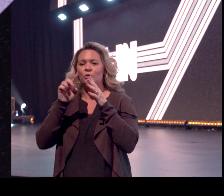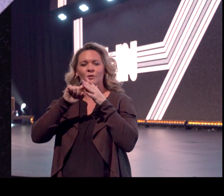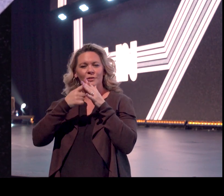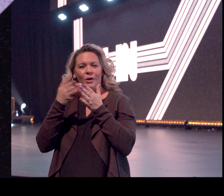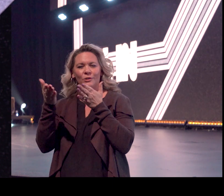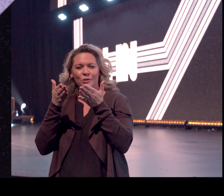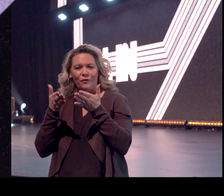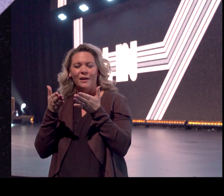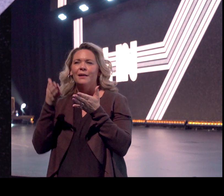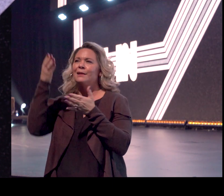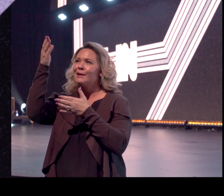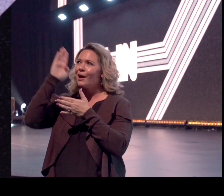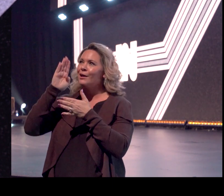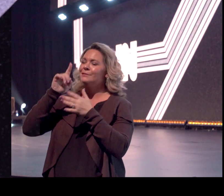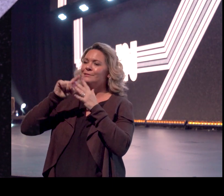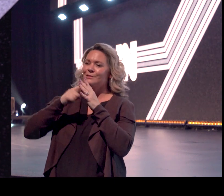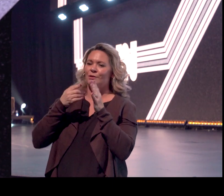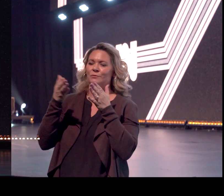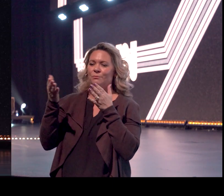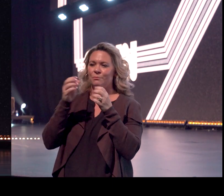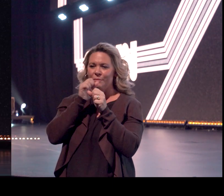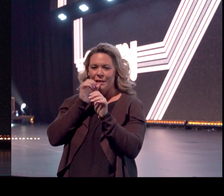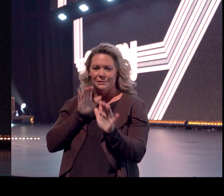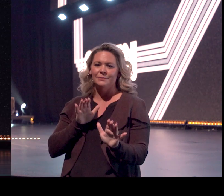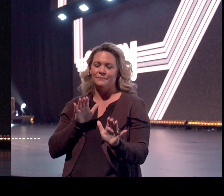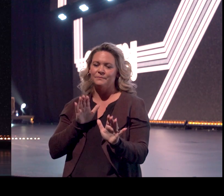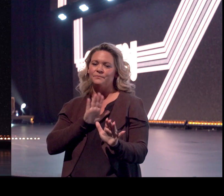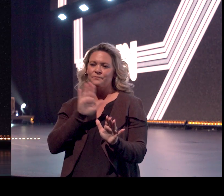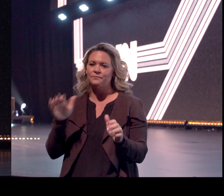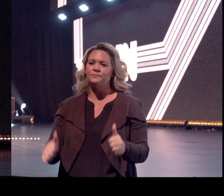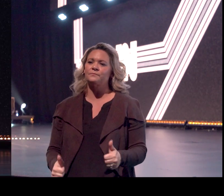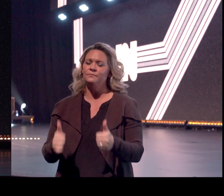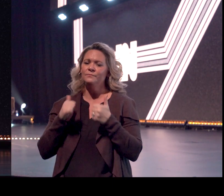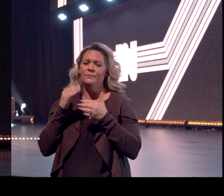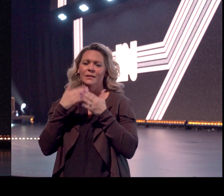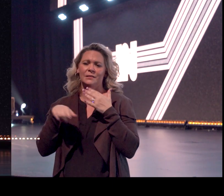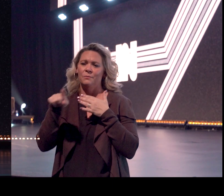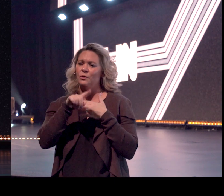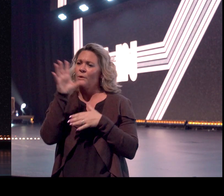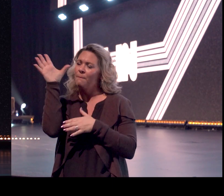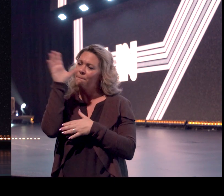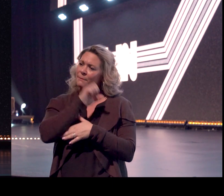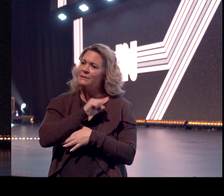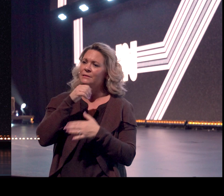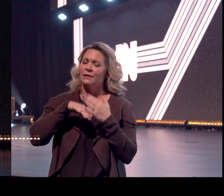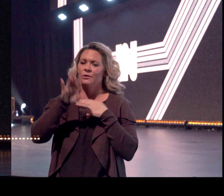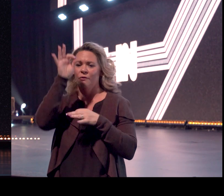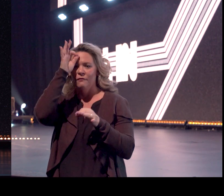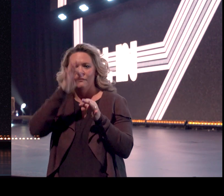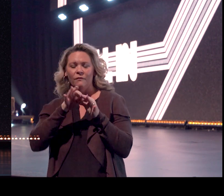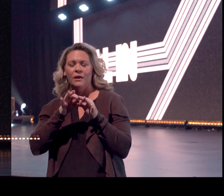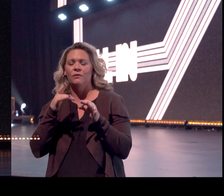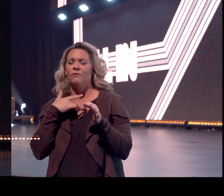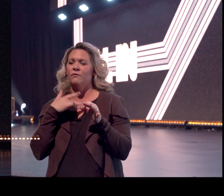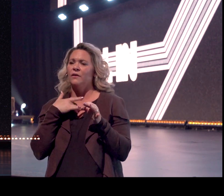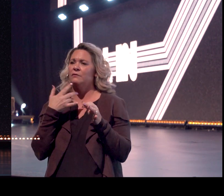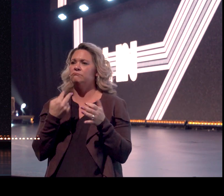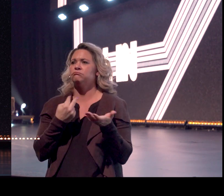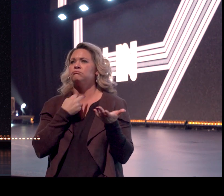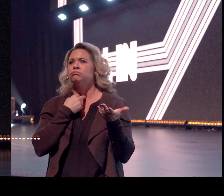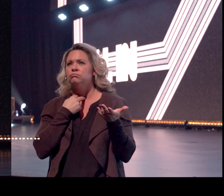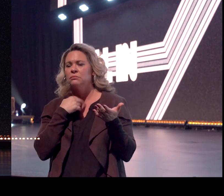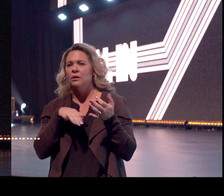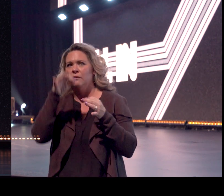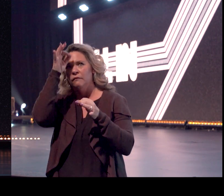In other words, when you start serving, God starts blessing. And that's what some of you are missing in your faith right now. It's why you